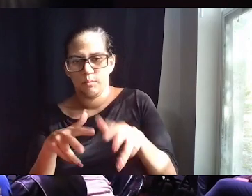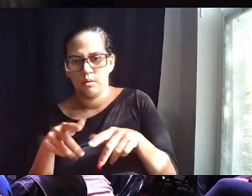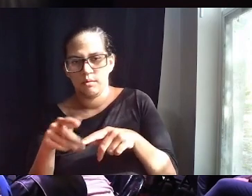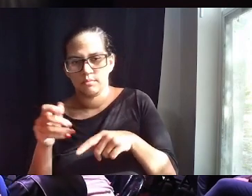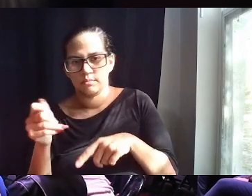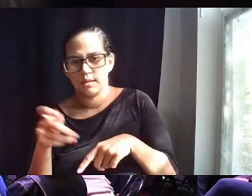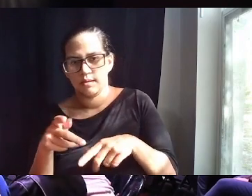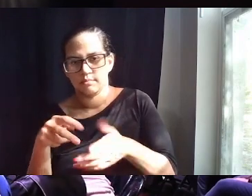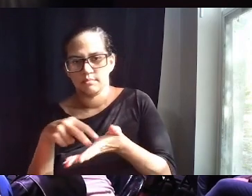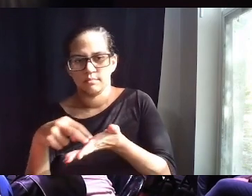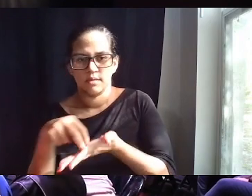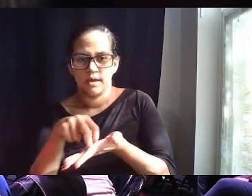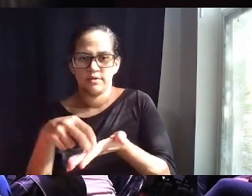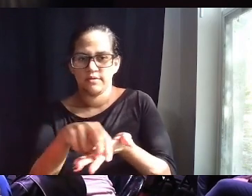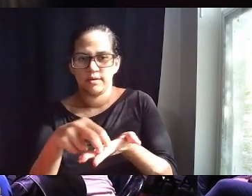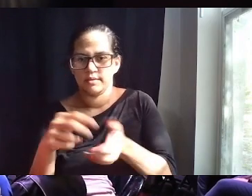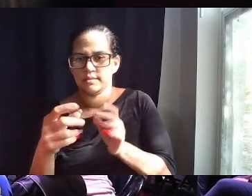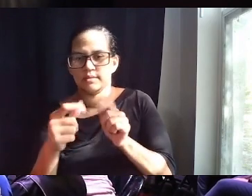So